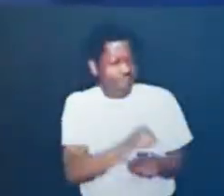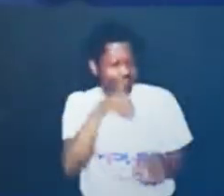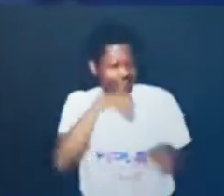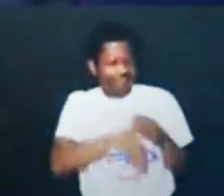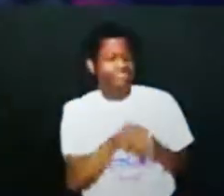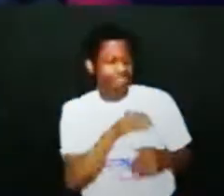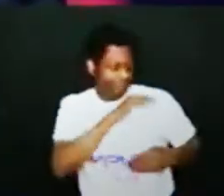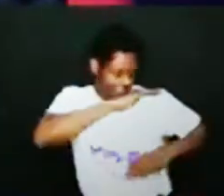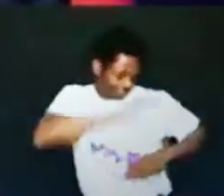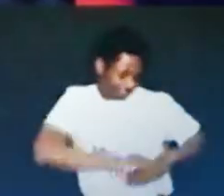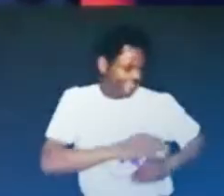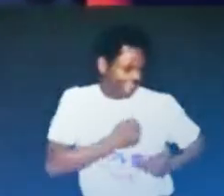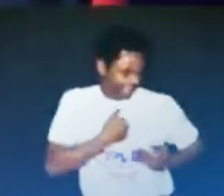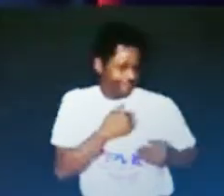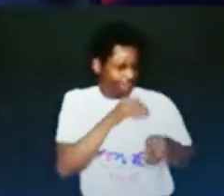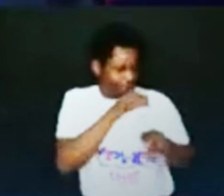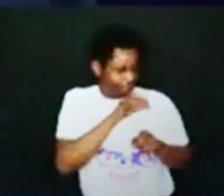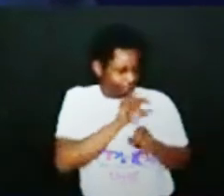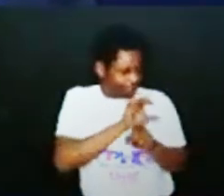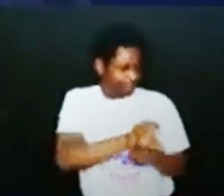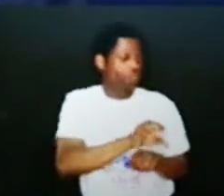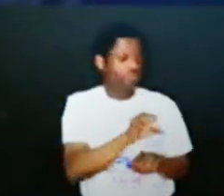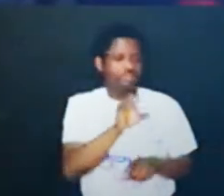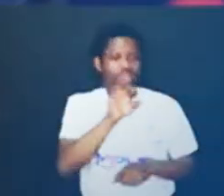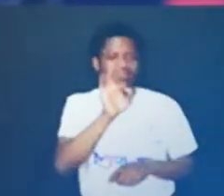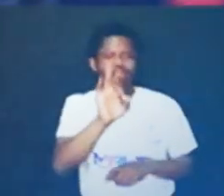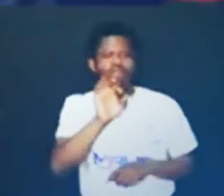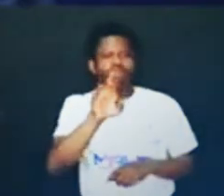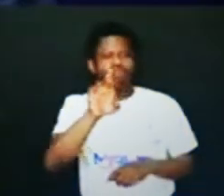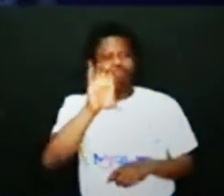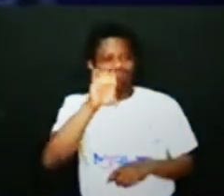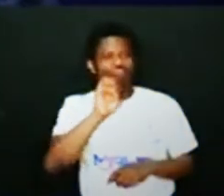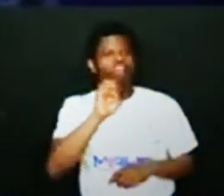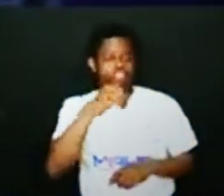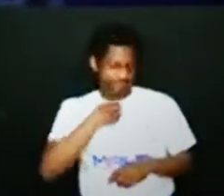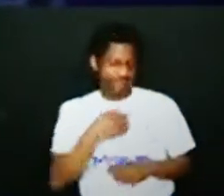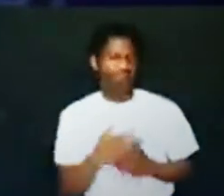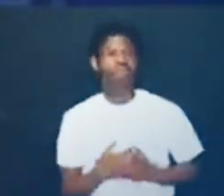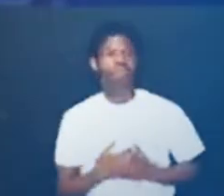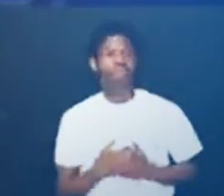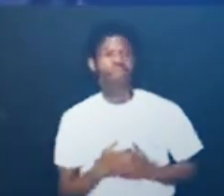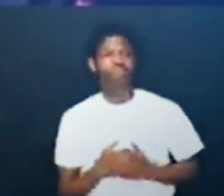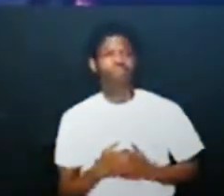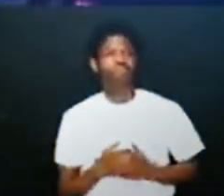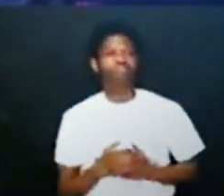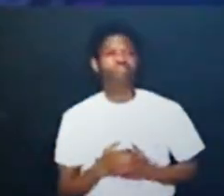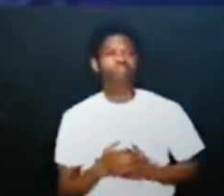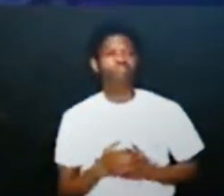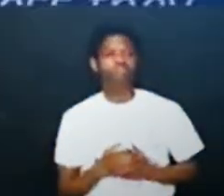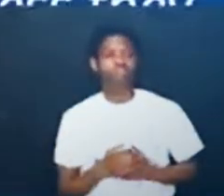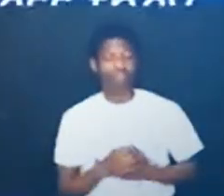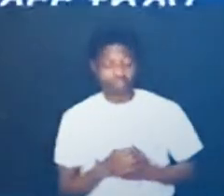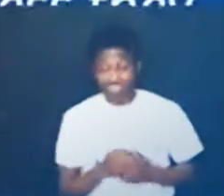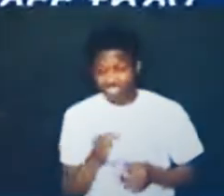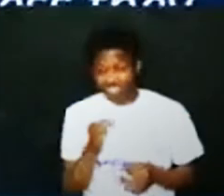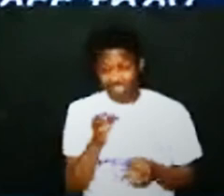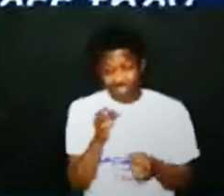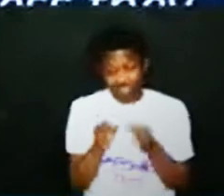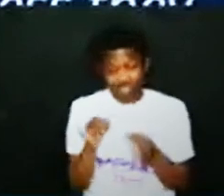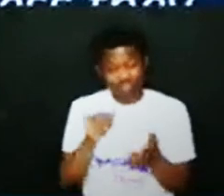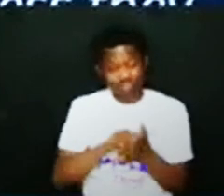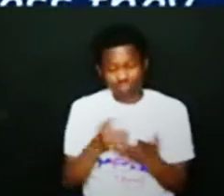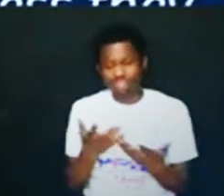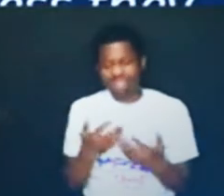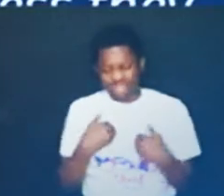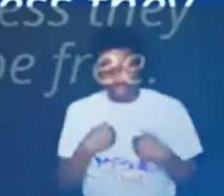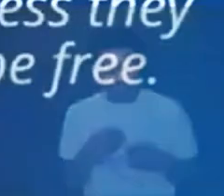suppressing. So suppressing a bitter feeling produces tension within the person carrying